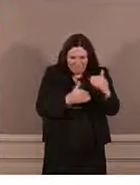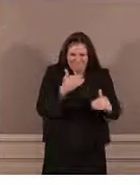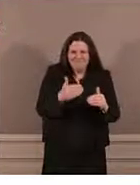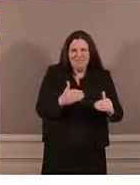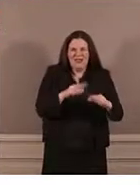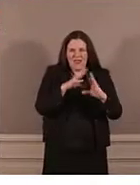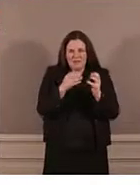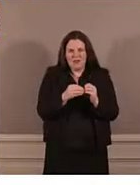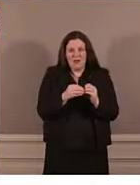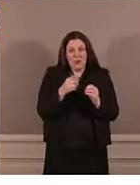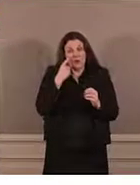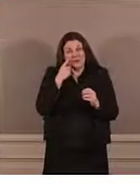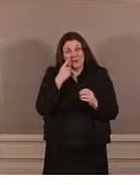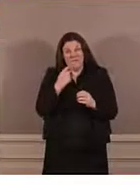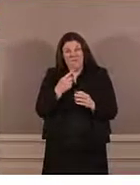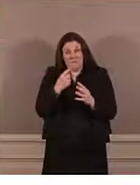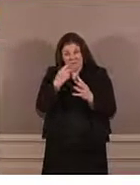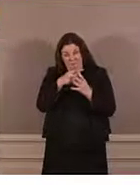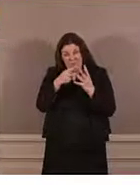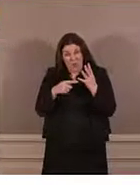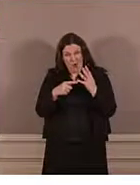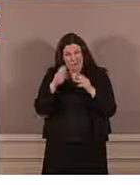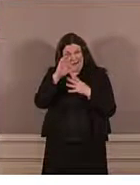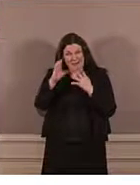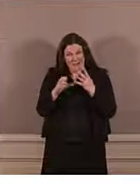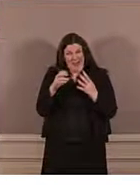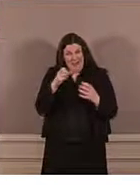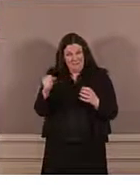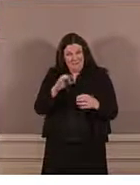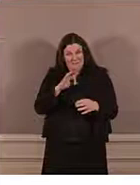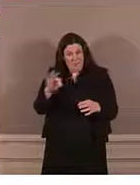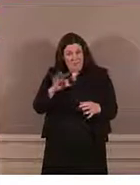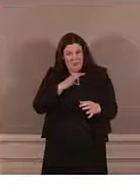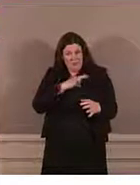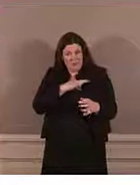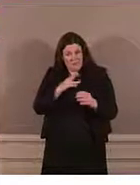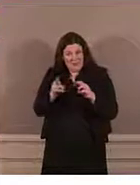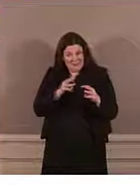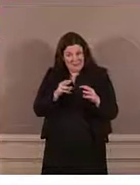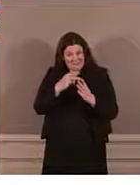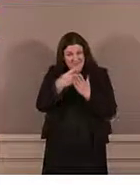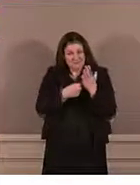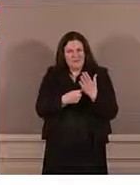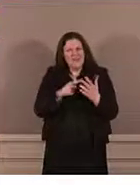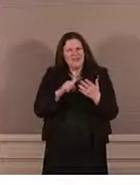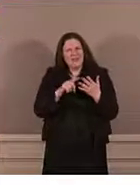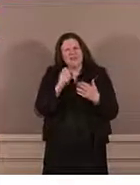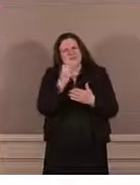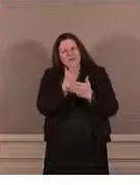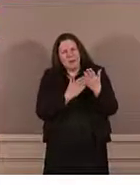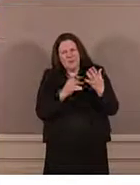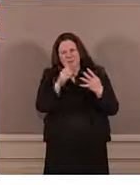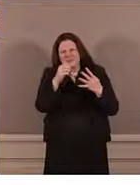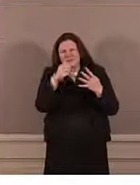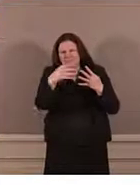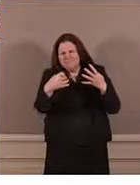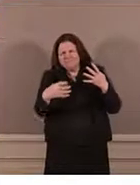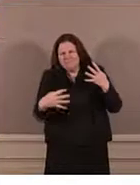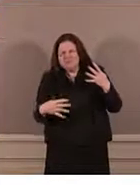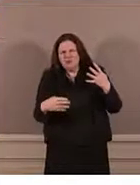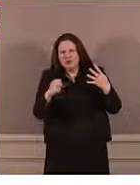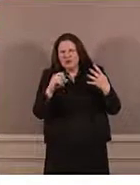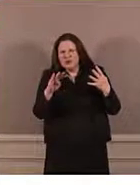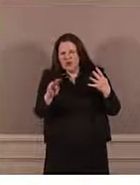4 criterion that we had, we looked at the sub-criteria as well, and what we were really doing is assessing what was